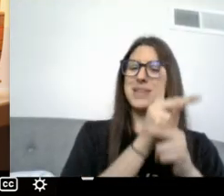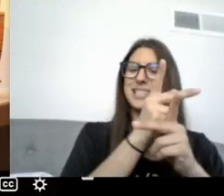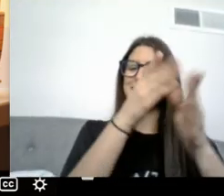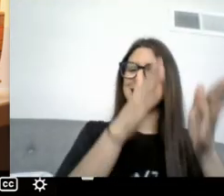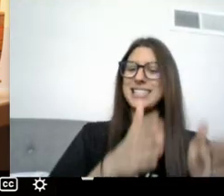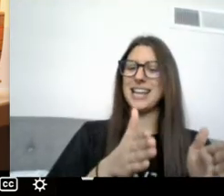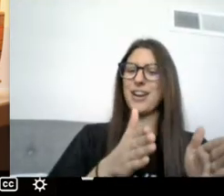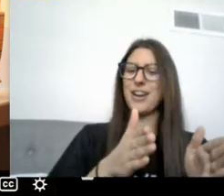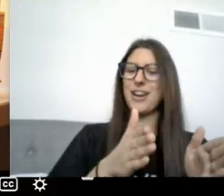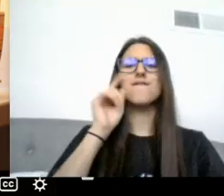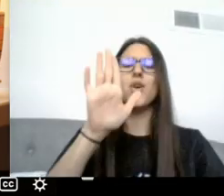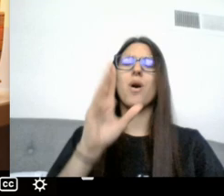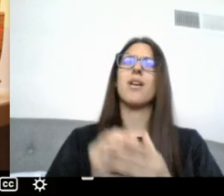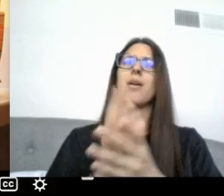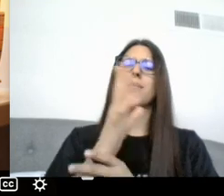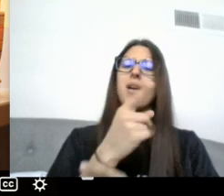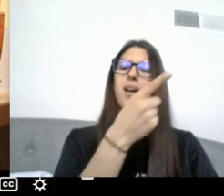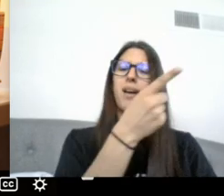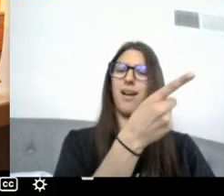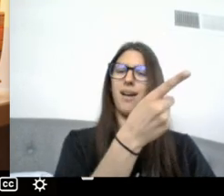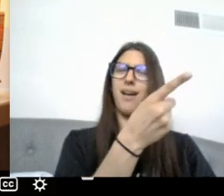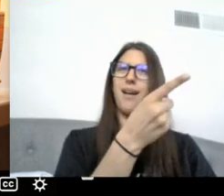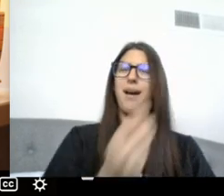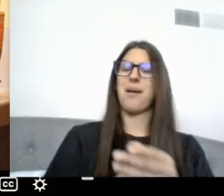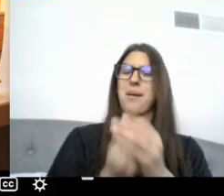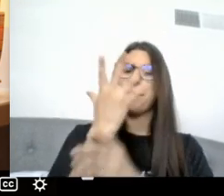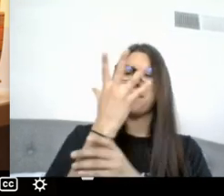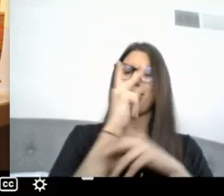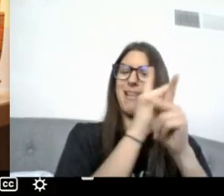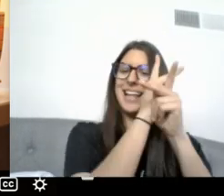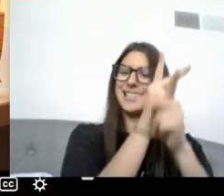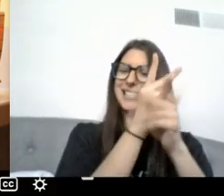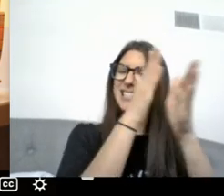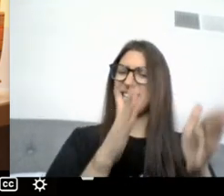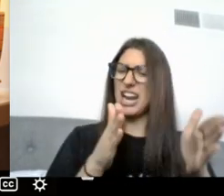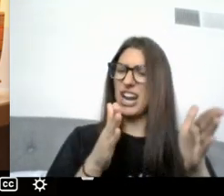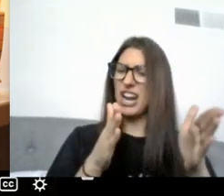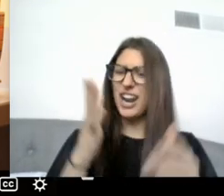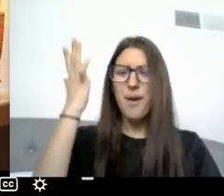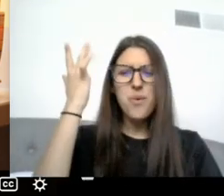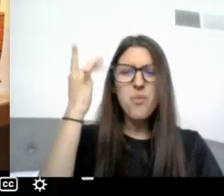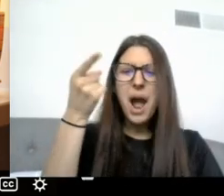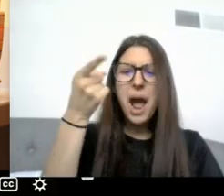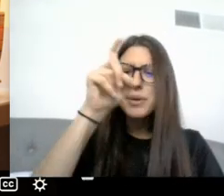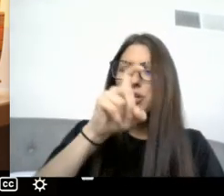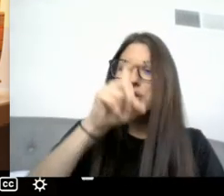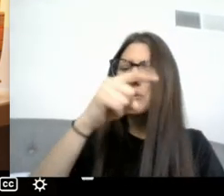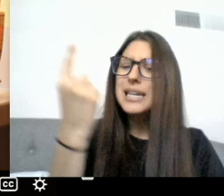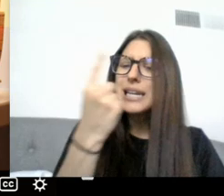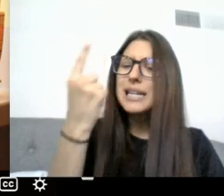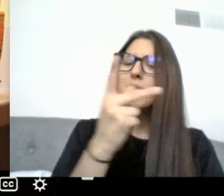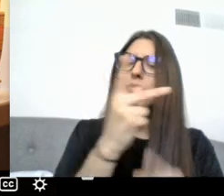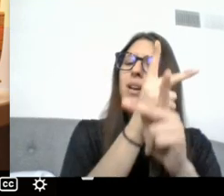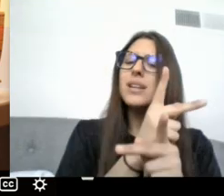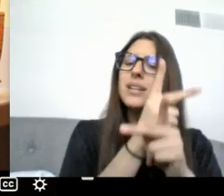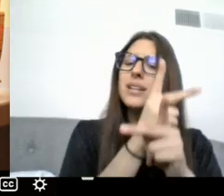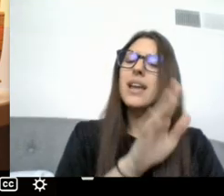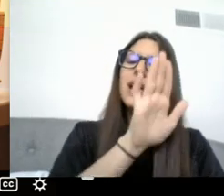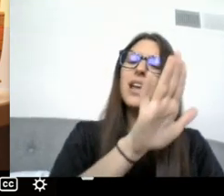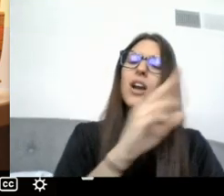Now that's a strange word you don't hear every day. A plant sitter? Why would you need someone to take care of your plants if you're going to be gone?